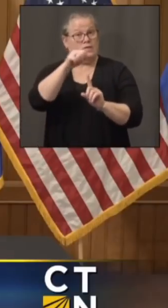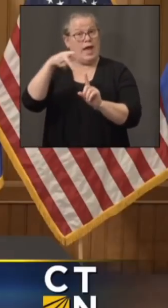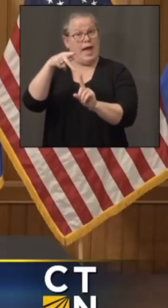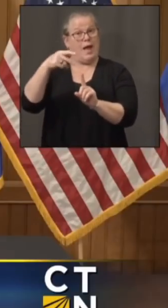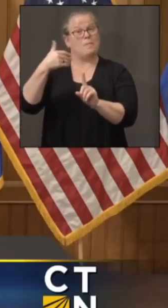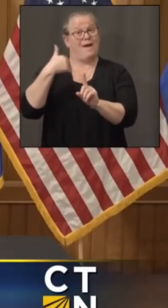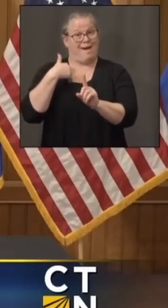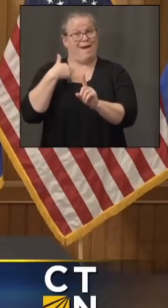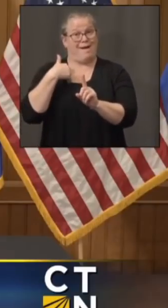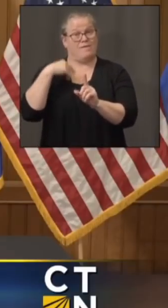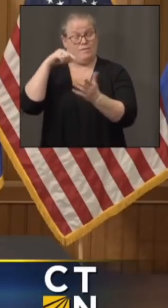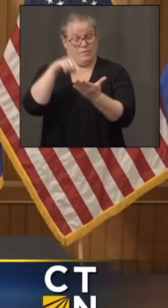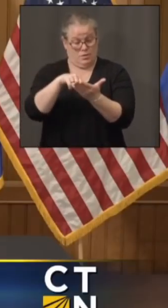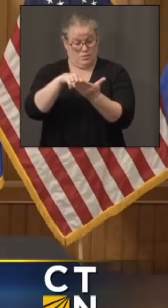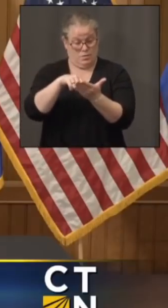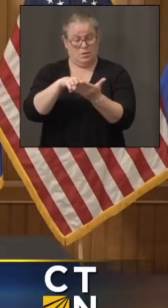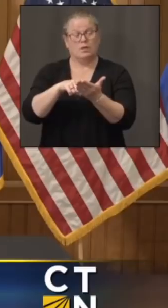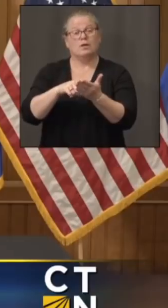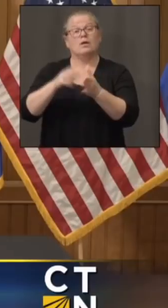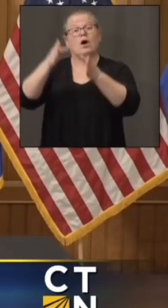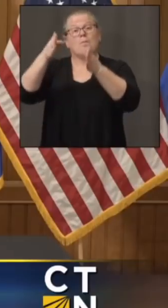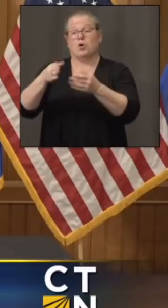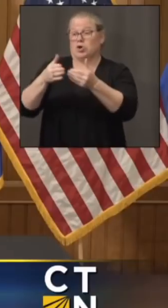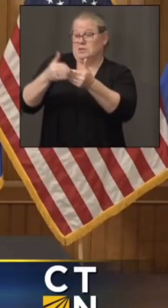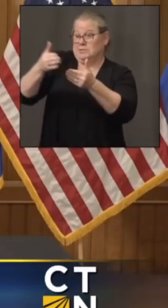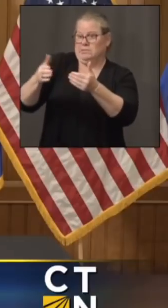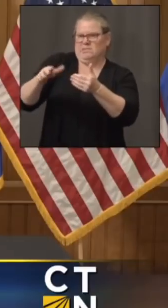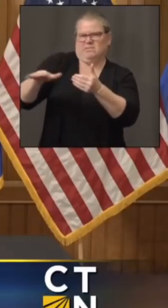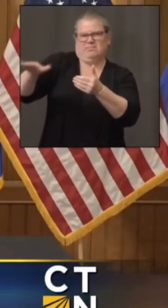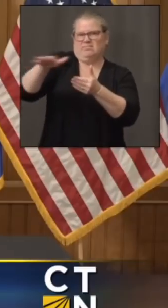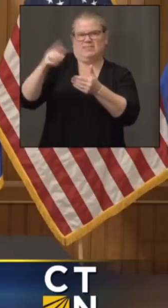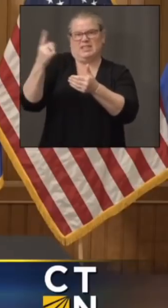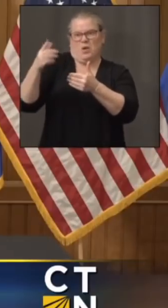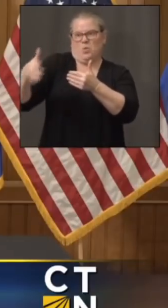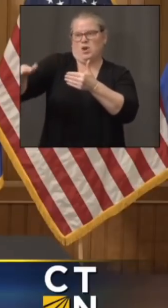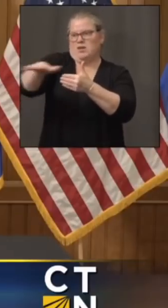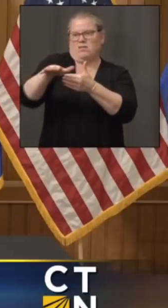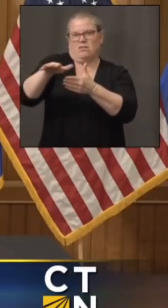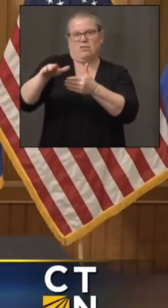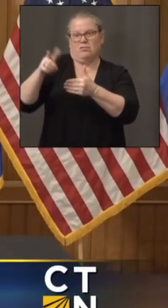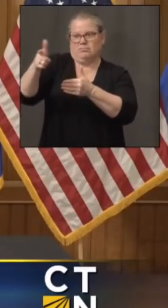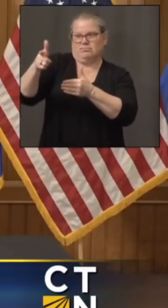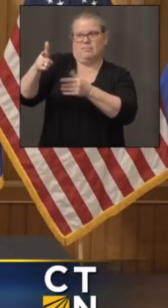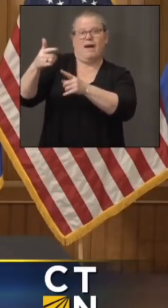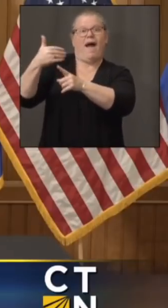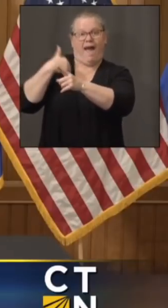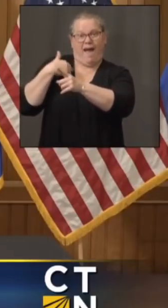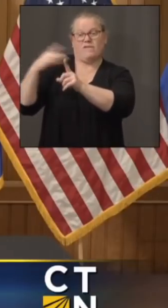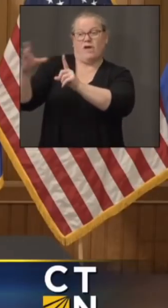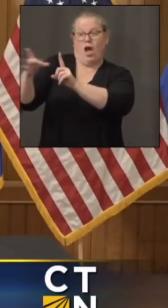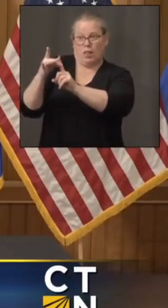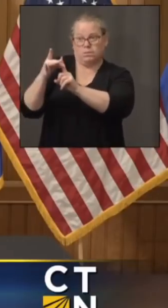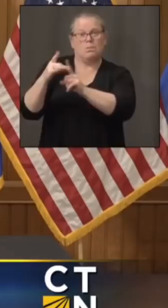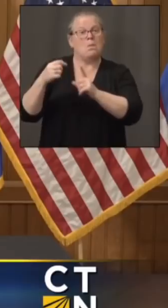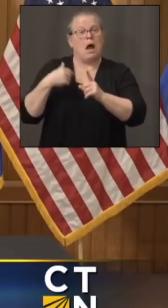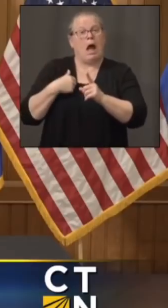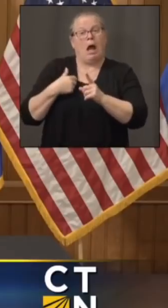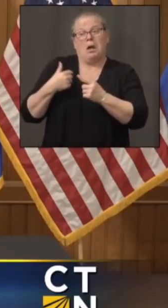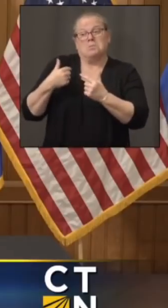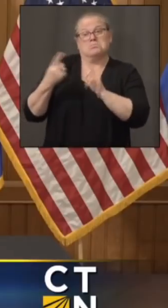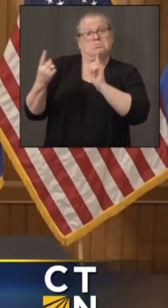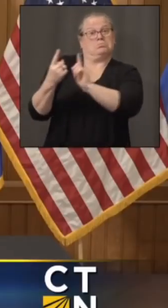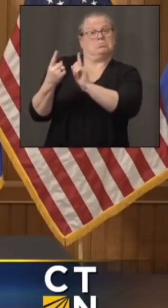to somebody who had COVID. Can you tell me how that works on the end regarding the person who has the COVID? Does